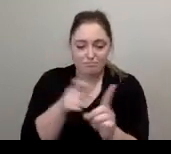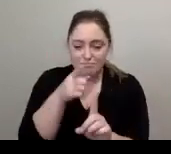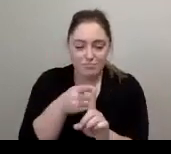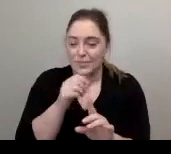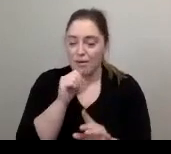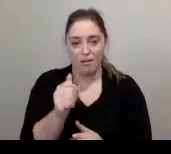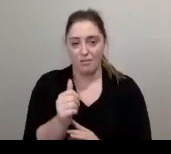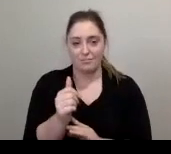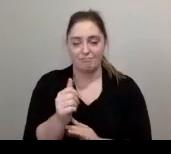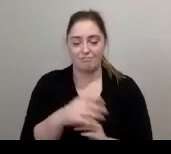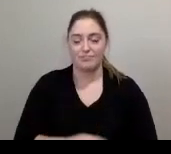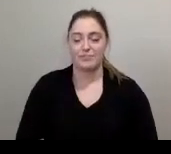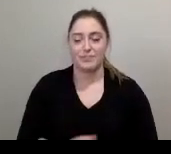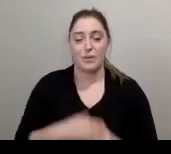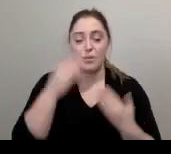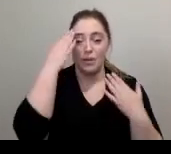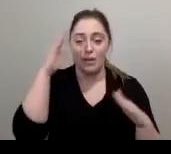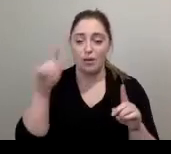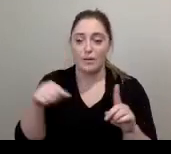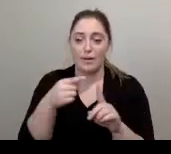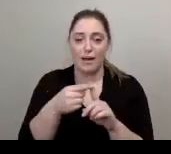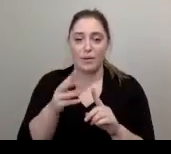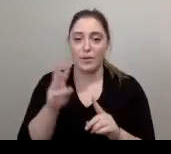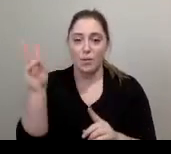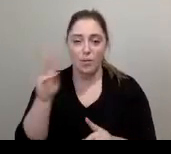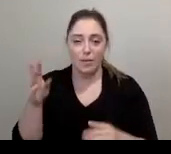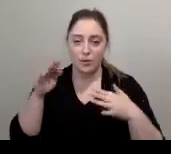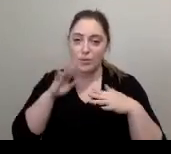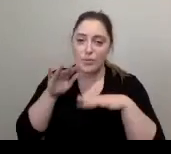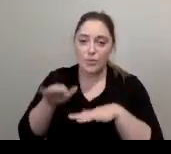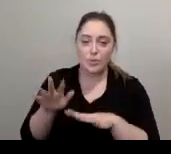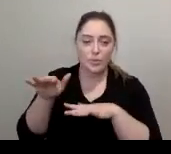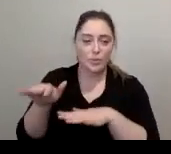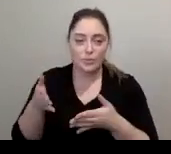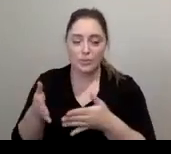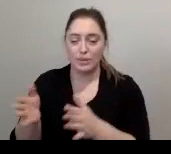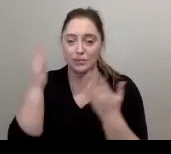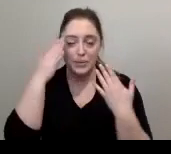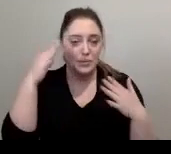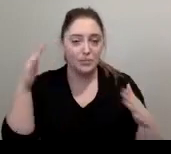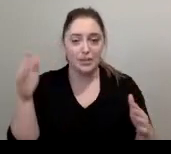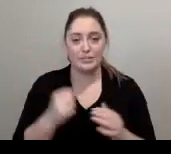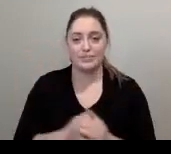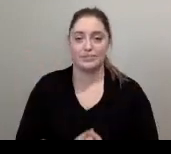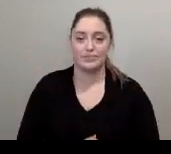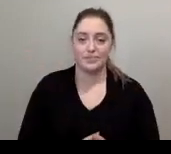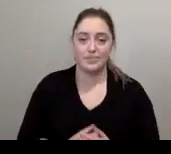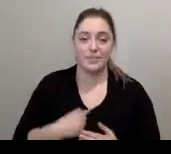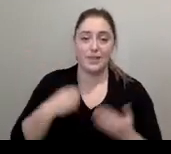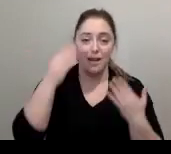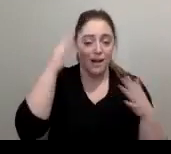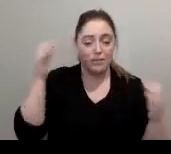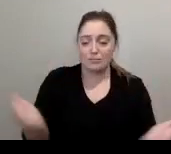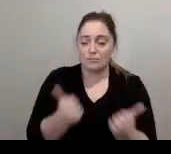we know about the ways of the weather? I don't know much about